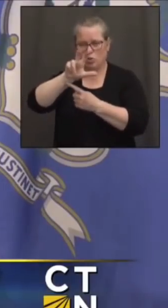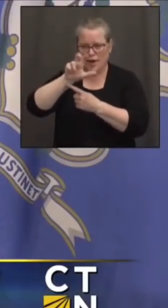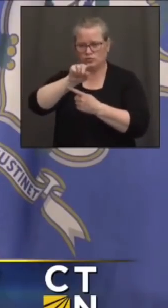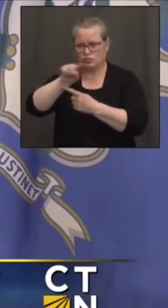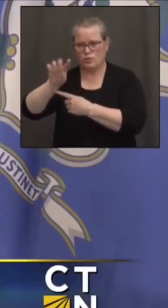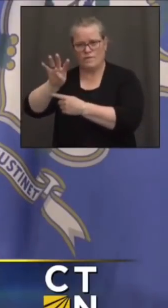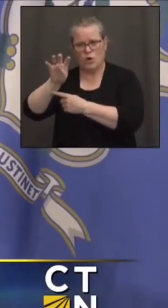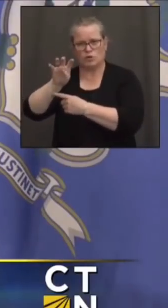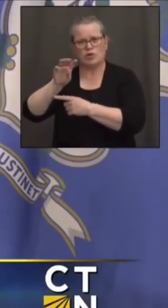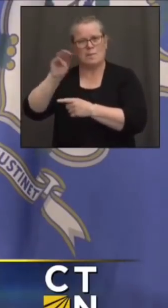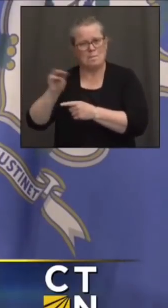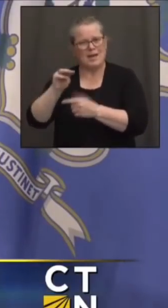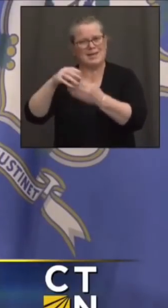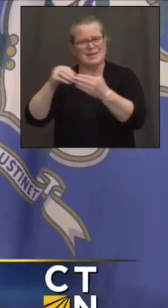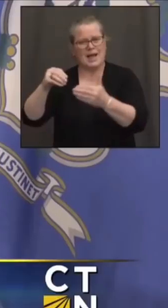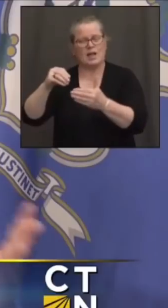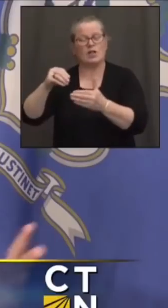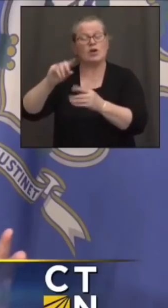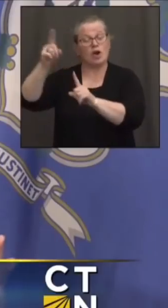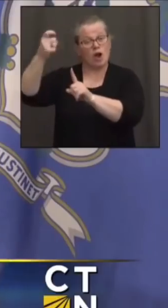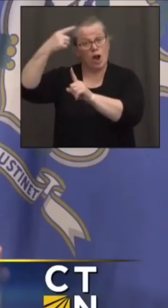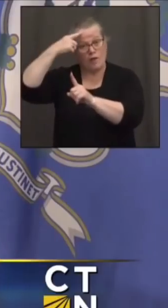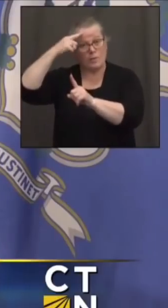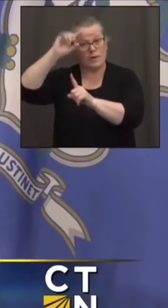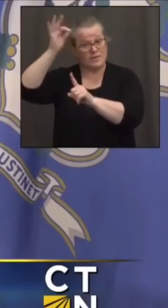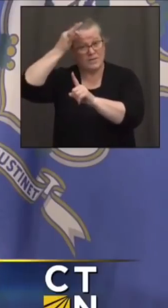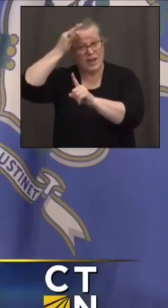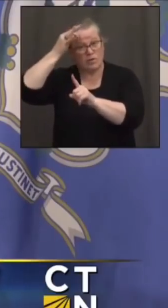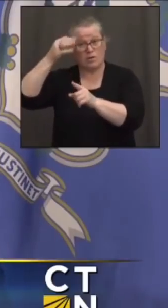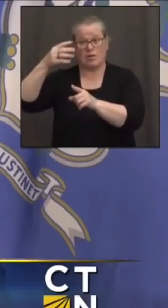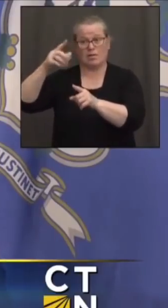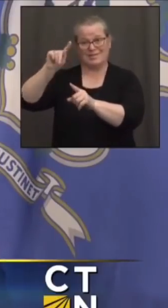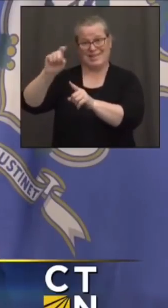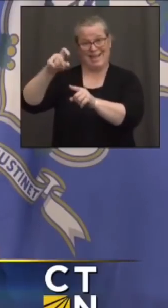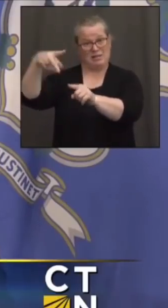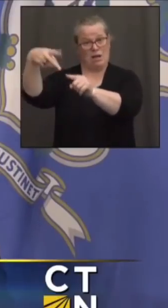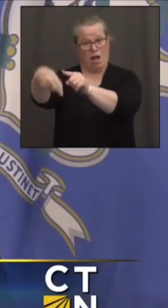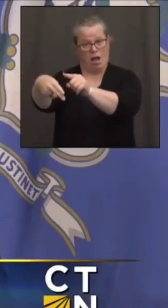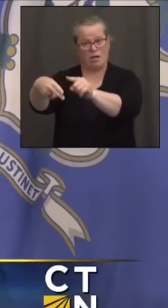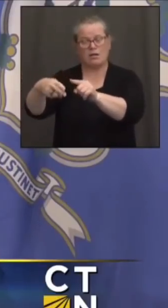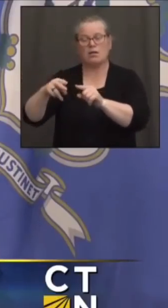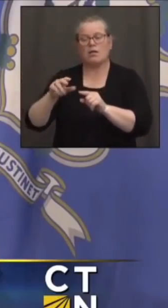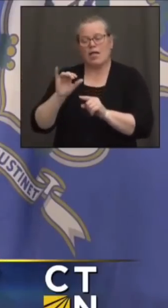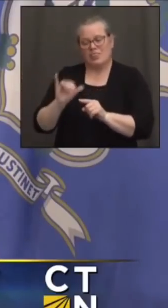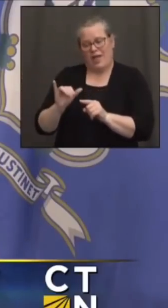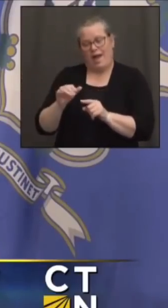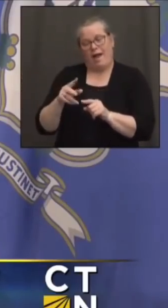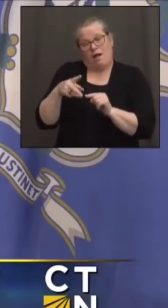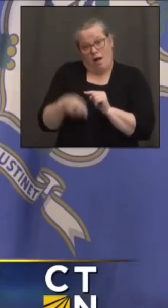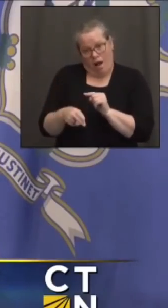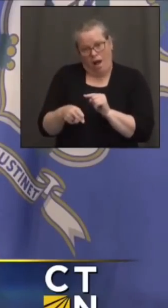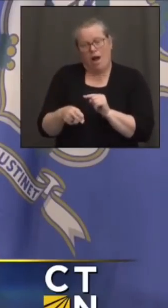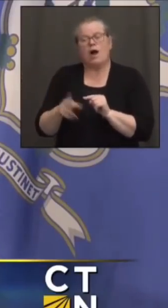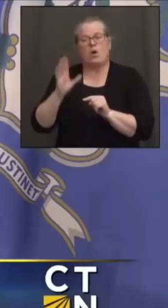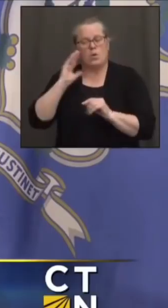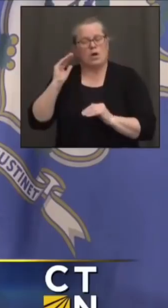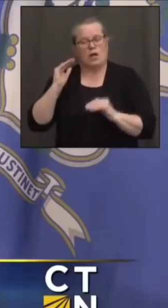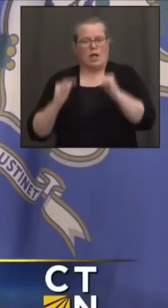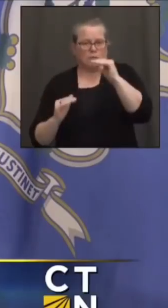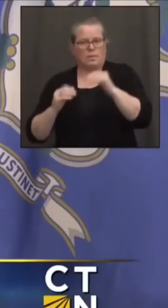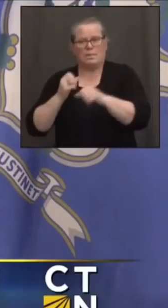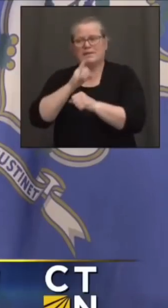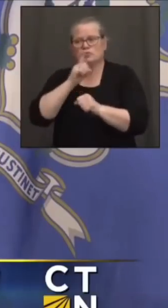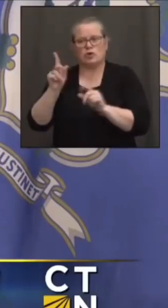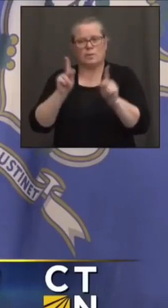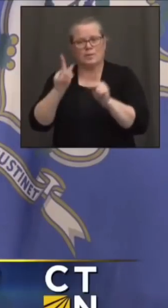going to allocate $50 million of that big tax cut to make sure that our poorest folks don't have big